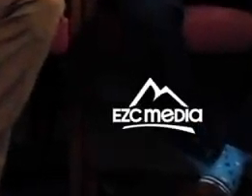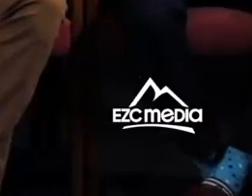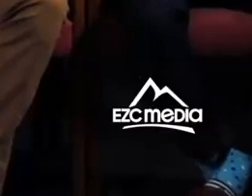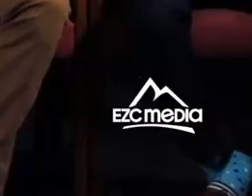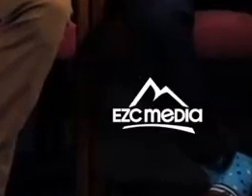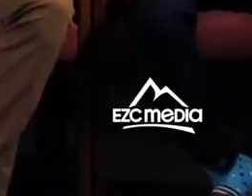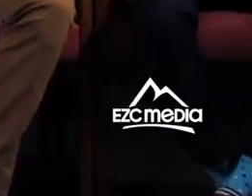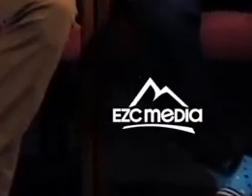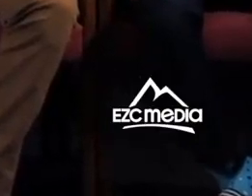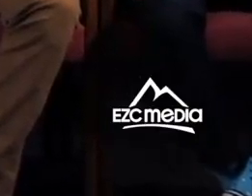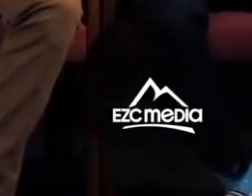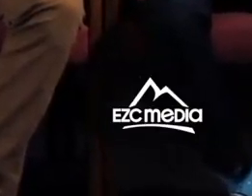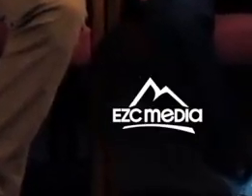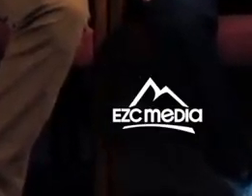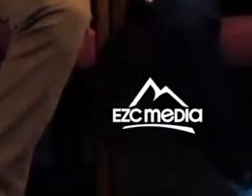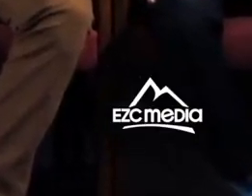Sweet